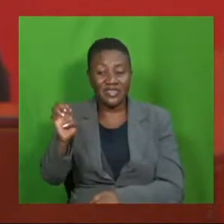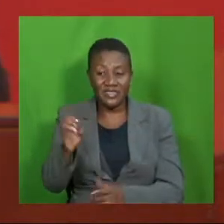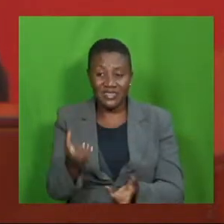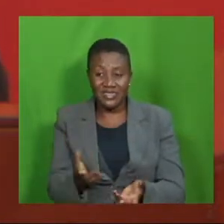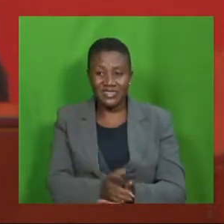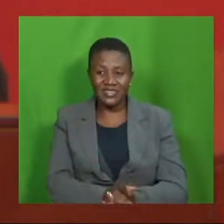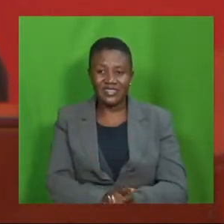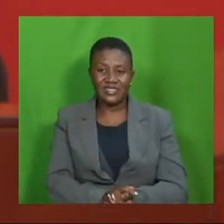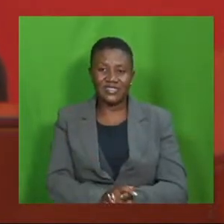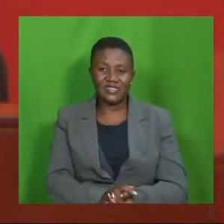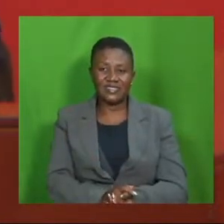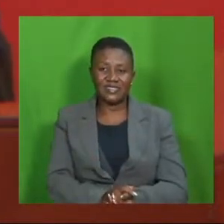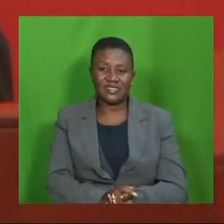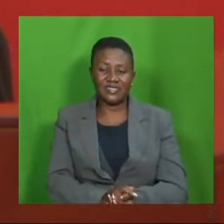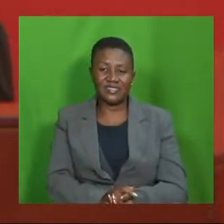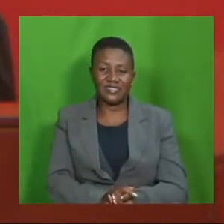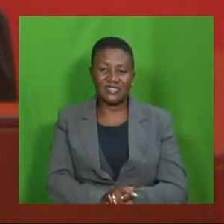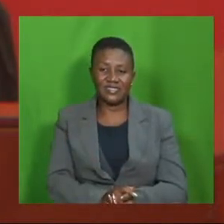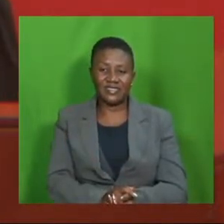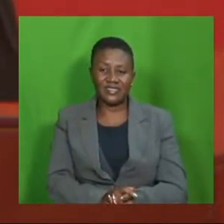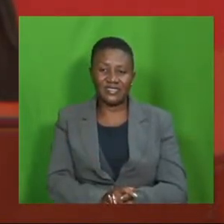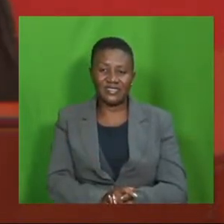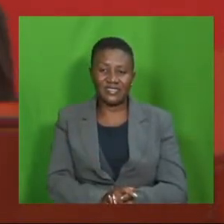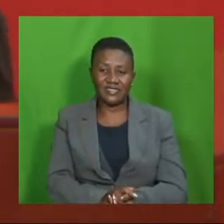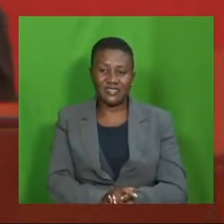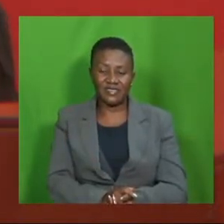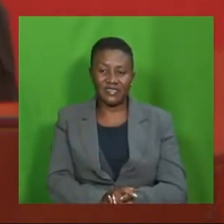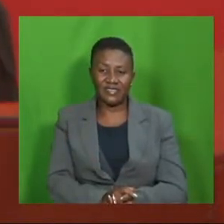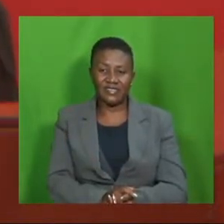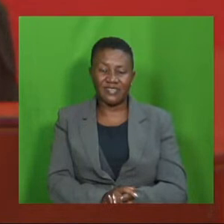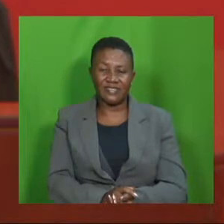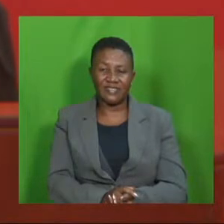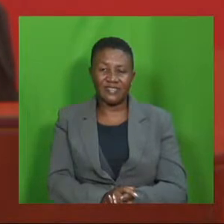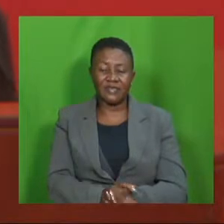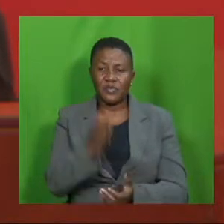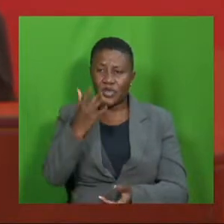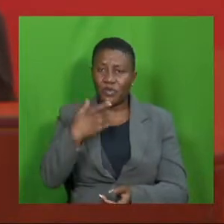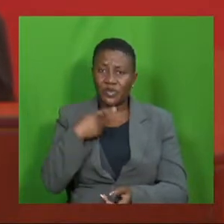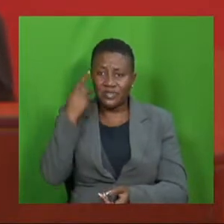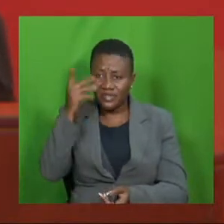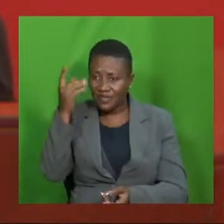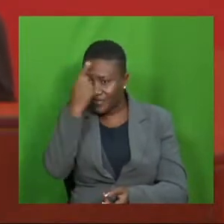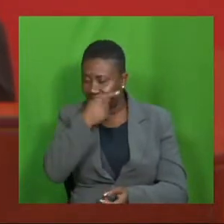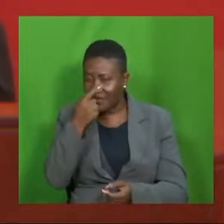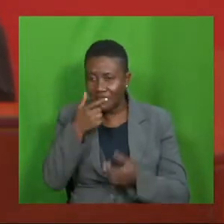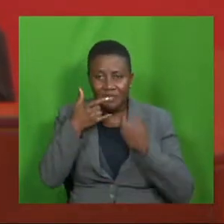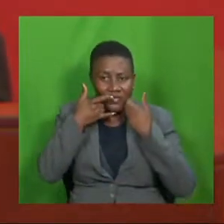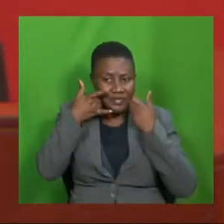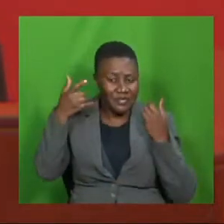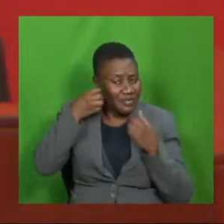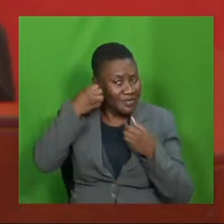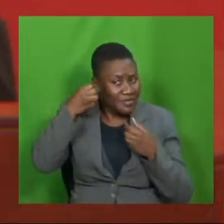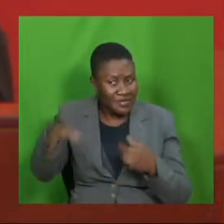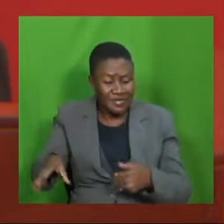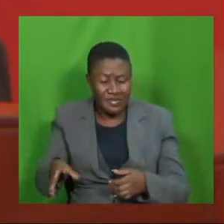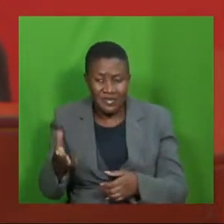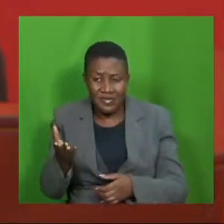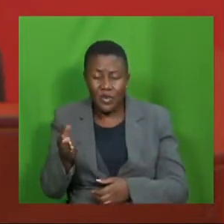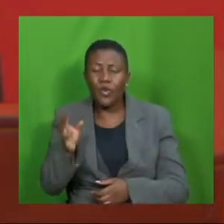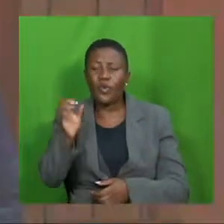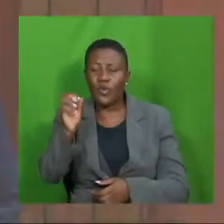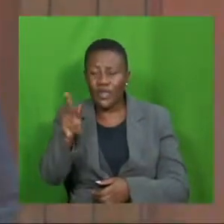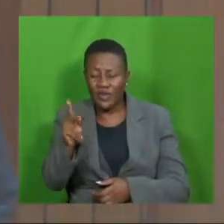East? Can I see your face? Can you take off the mask so I can identify you? Very